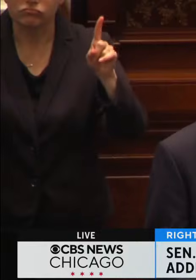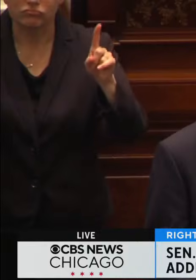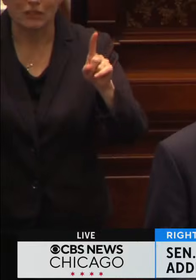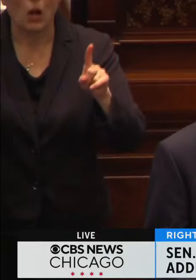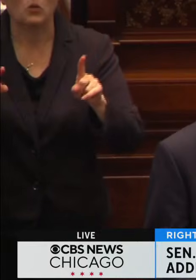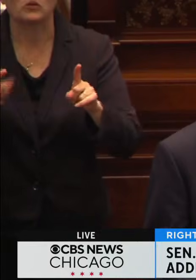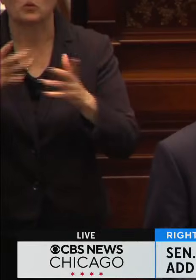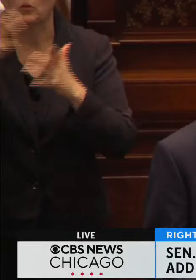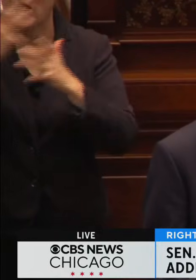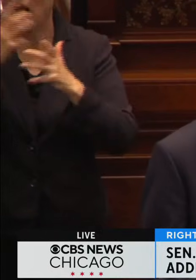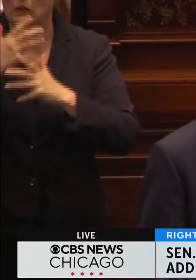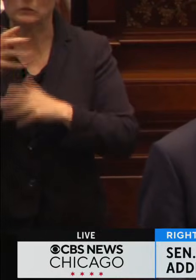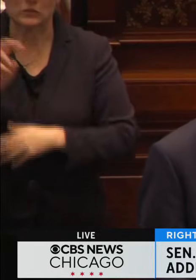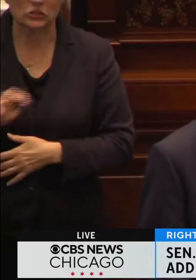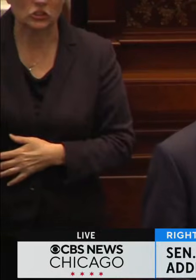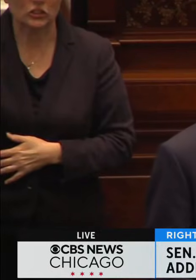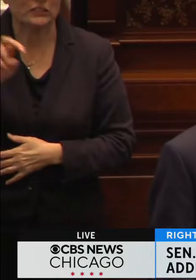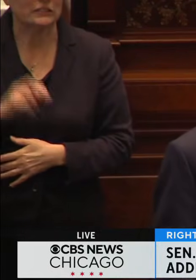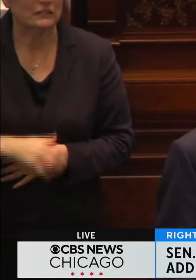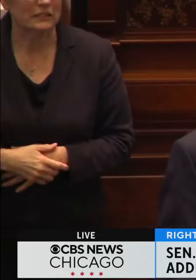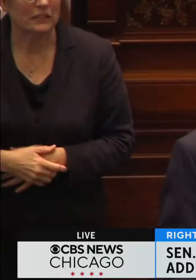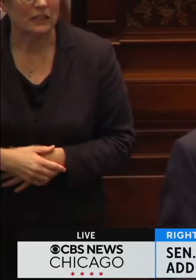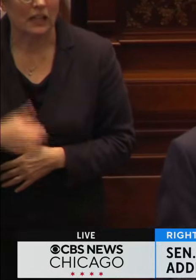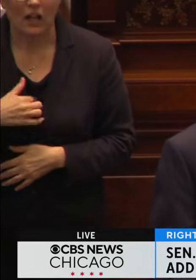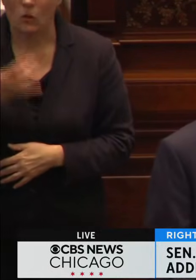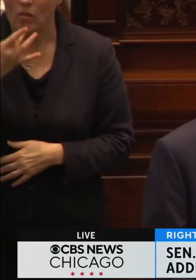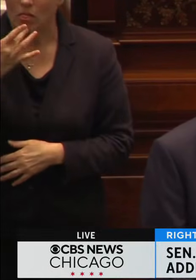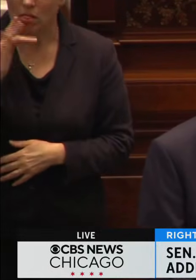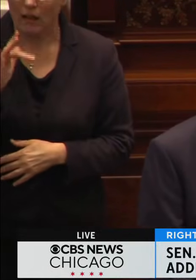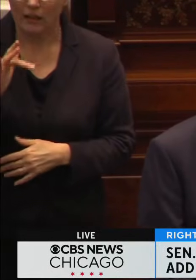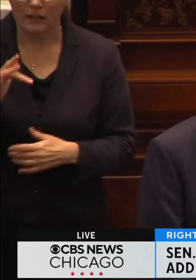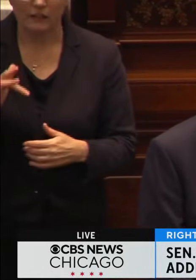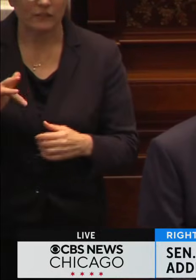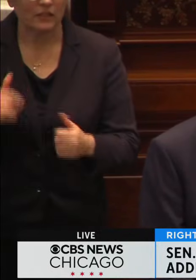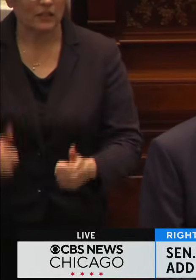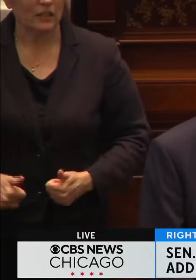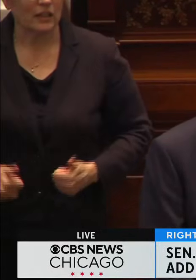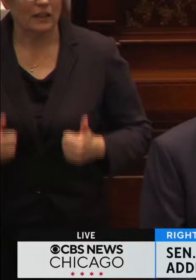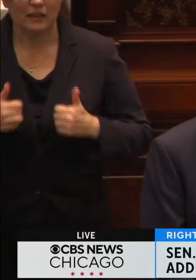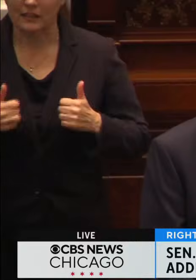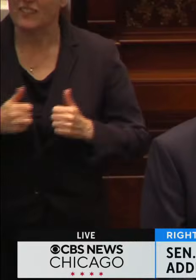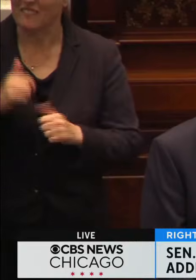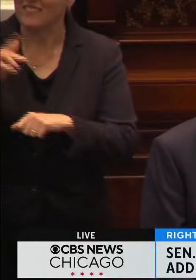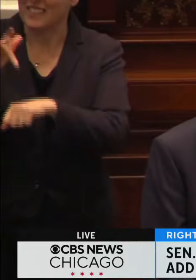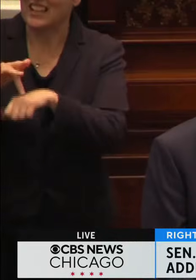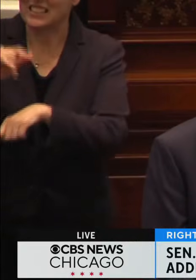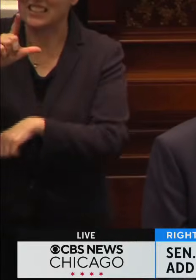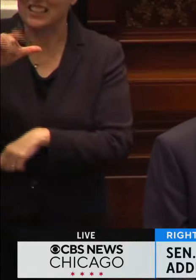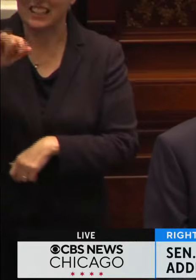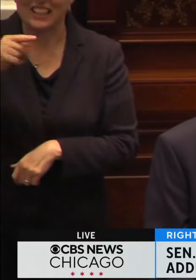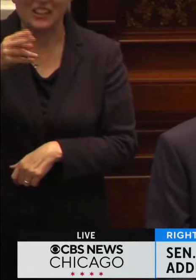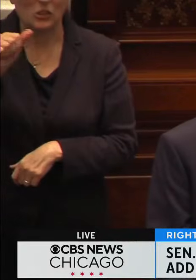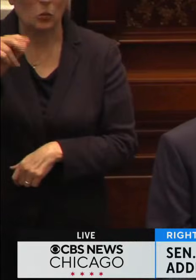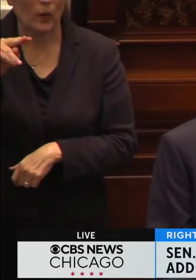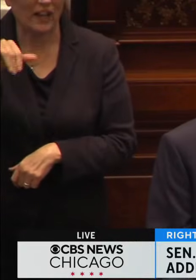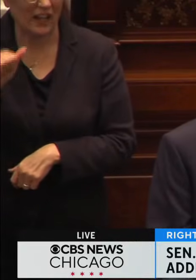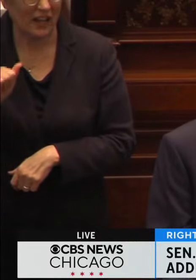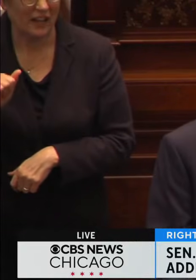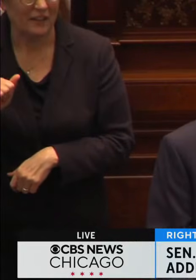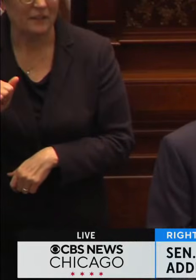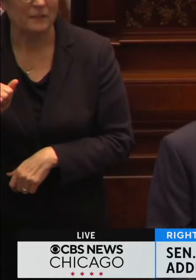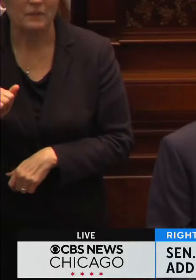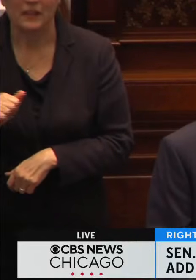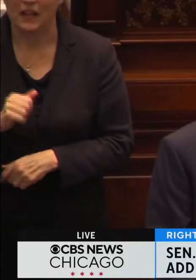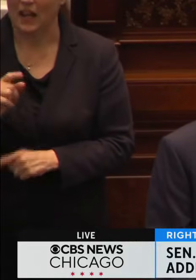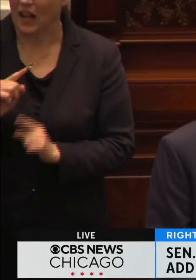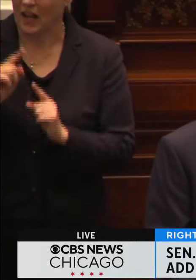journey. I was lucky enough to live to the point of returning to Lithuania, actually going back to the village where my mother